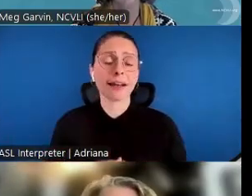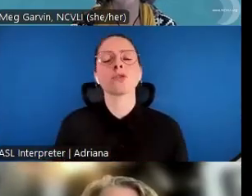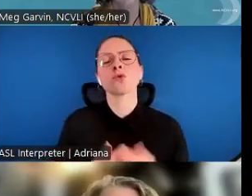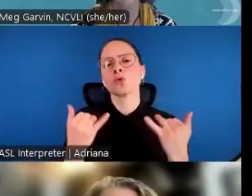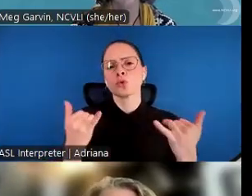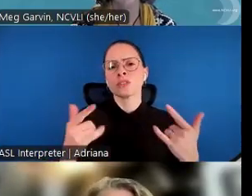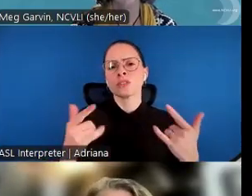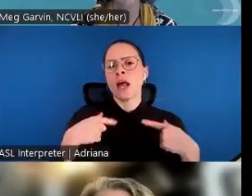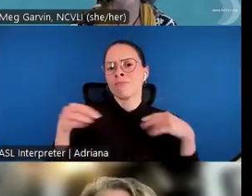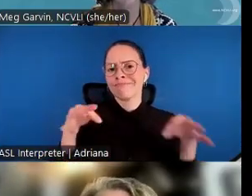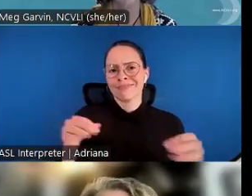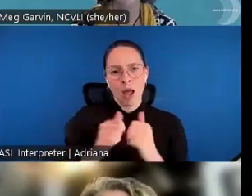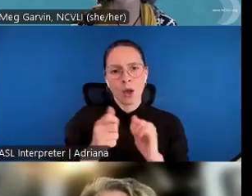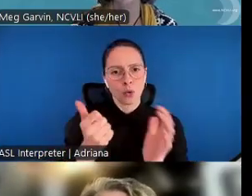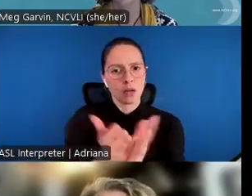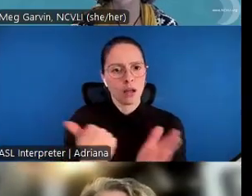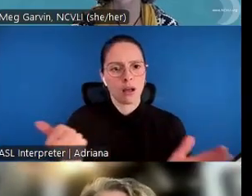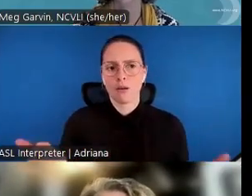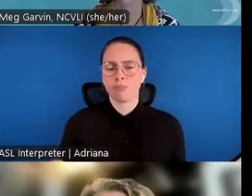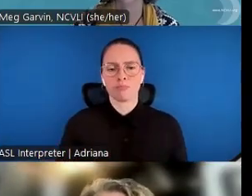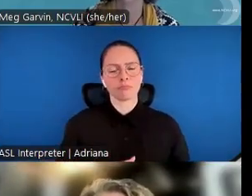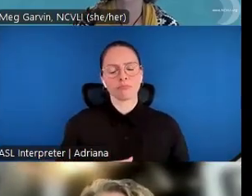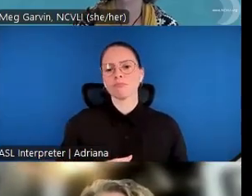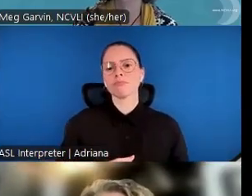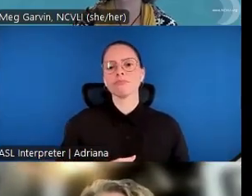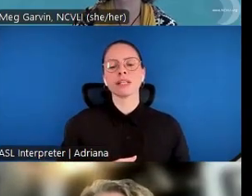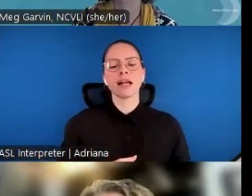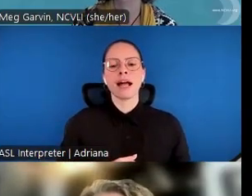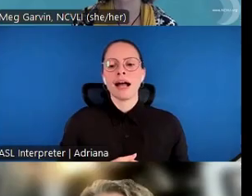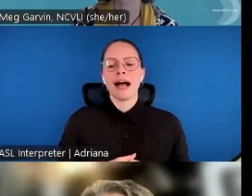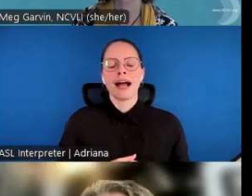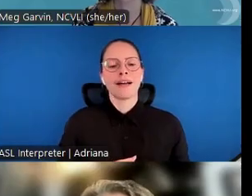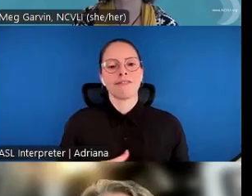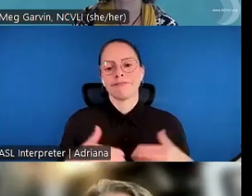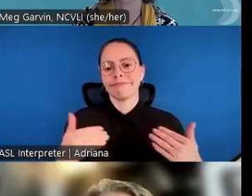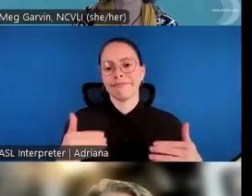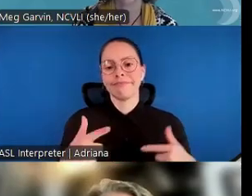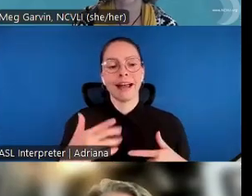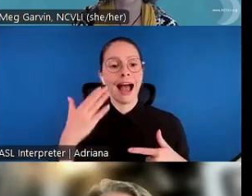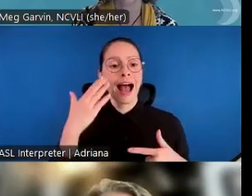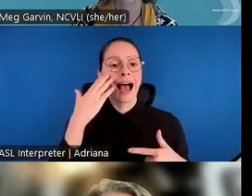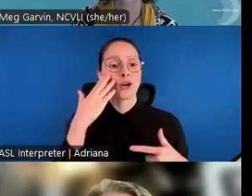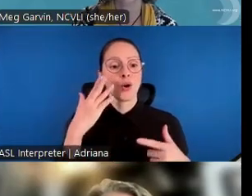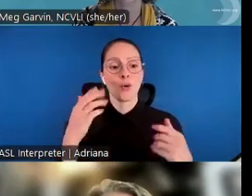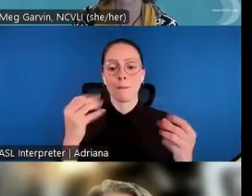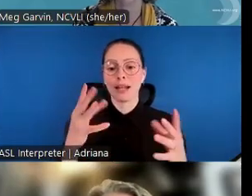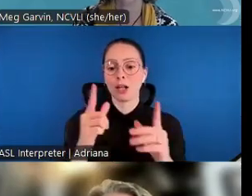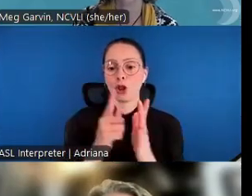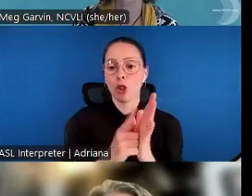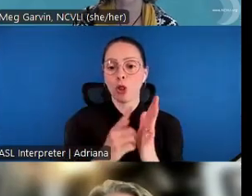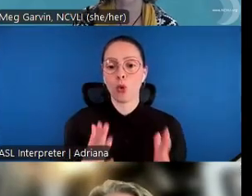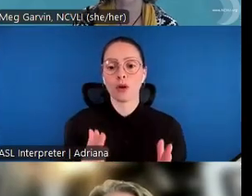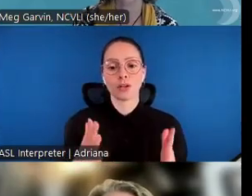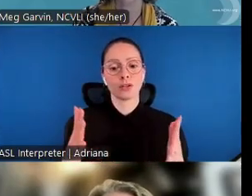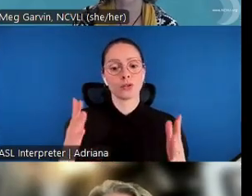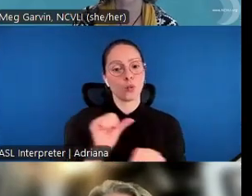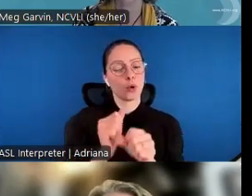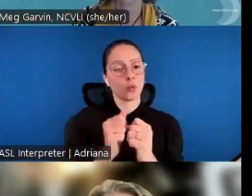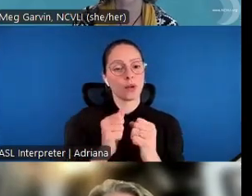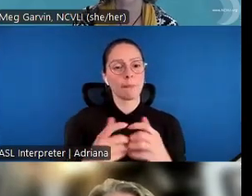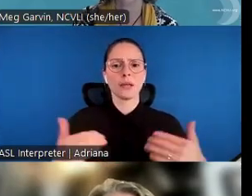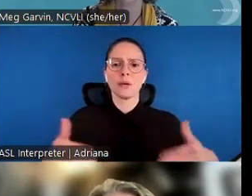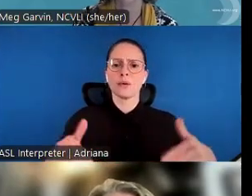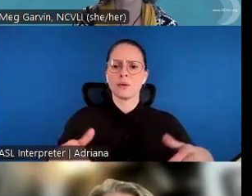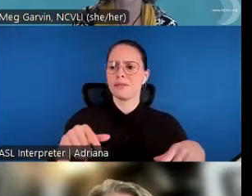no more rewarding experience than the pro bono work in this space. I know the lawyers that work with me as well find this work